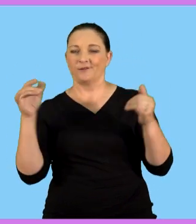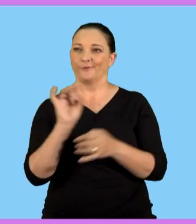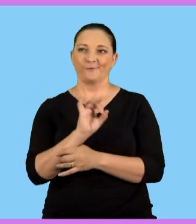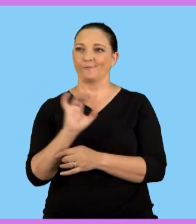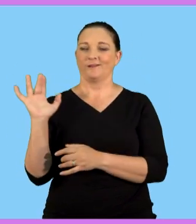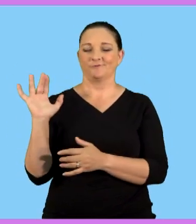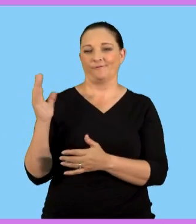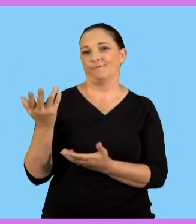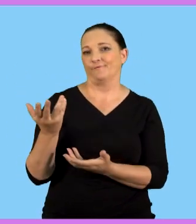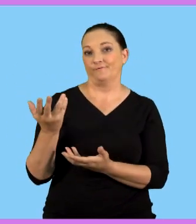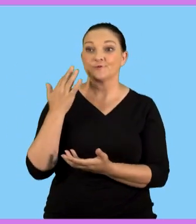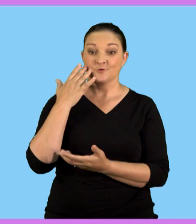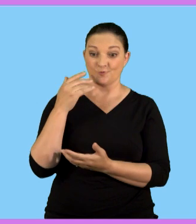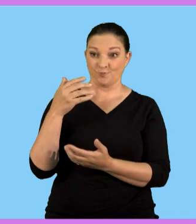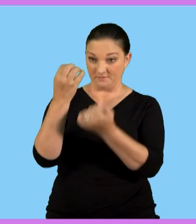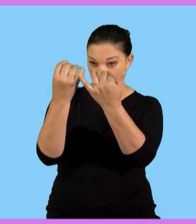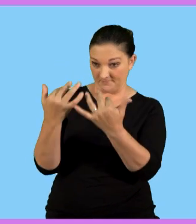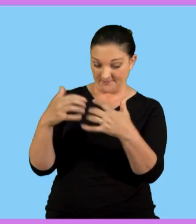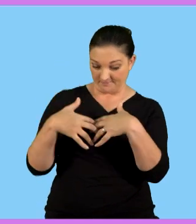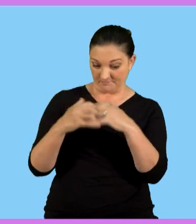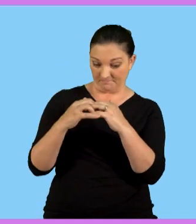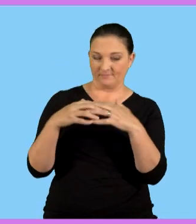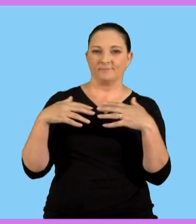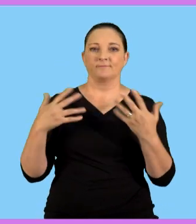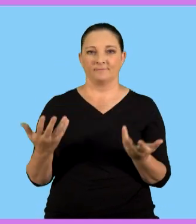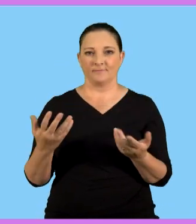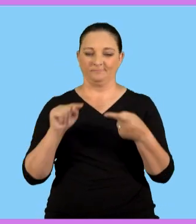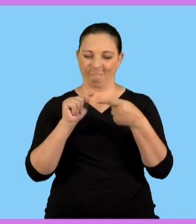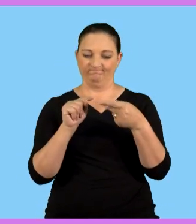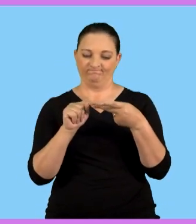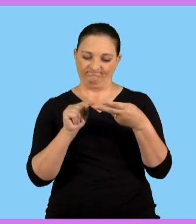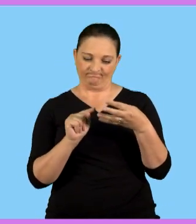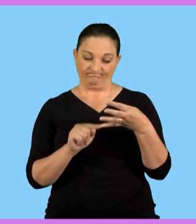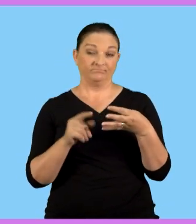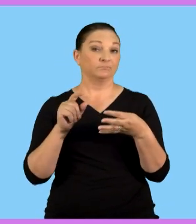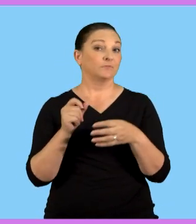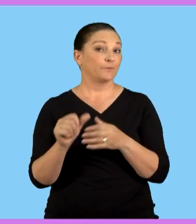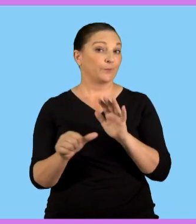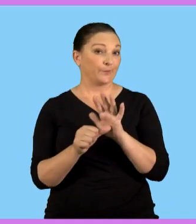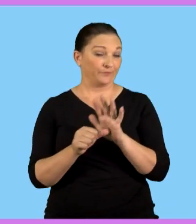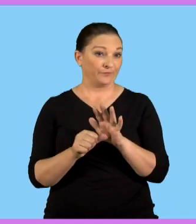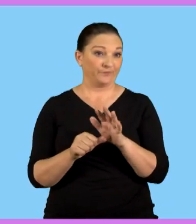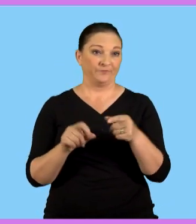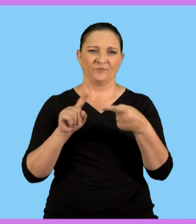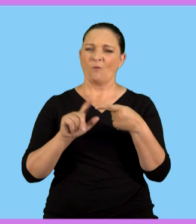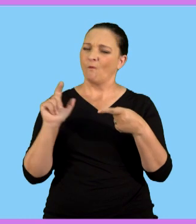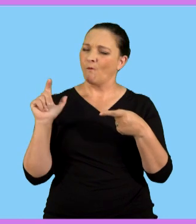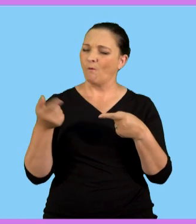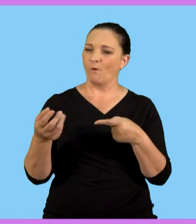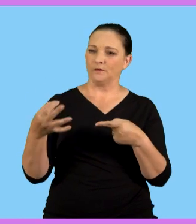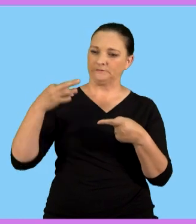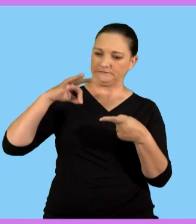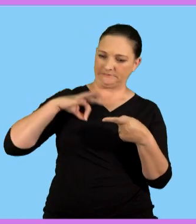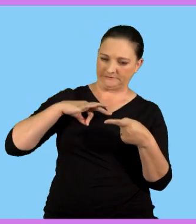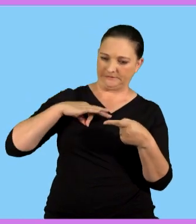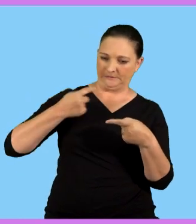happen once off then. When setting up a budget, a couple of pointers. It should list all incomes and